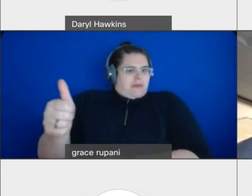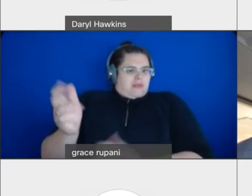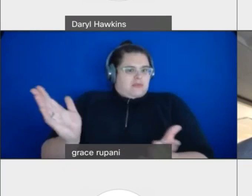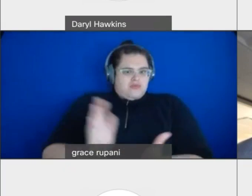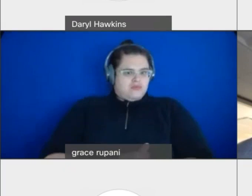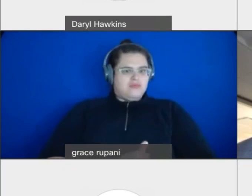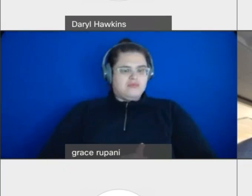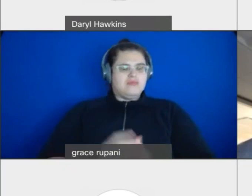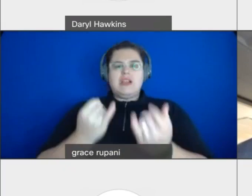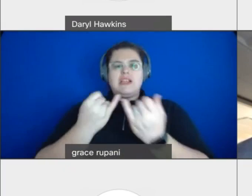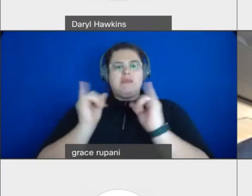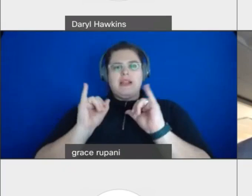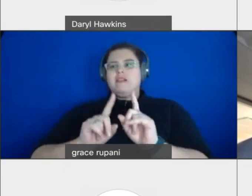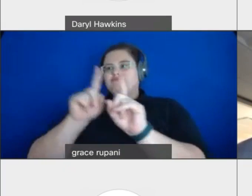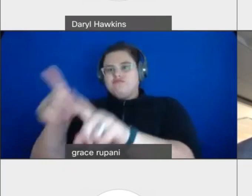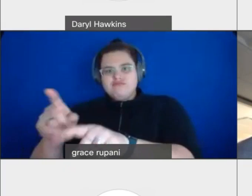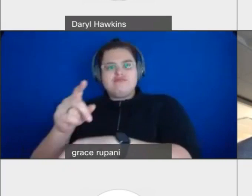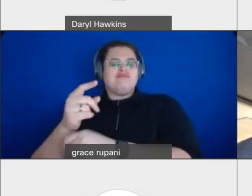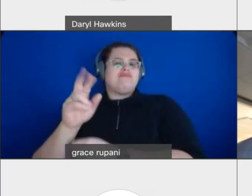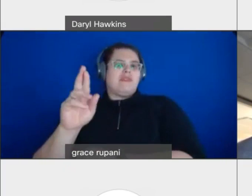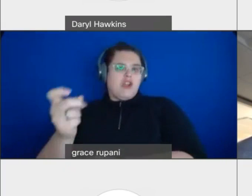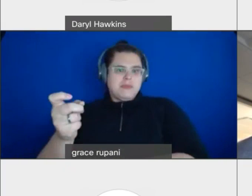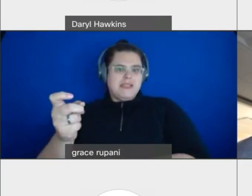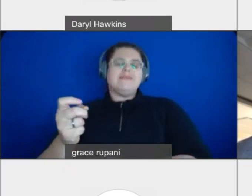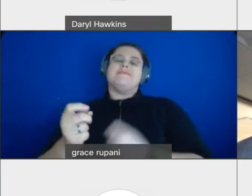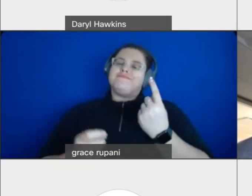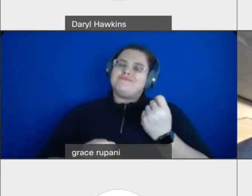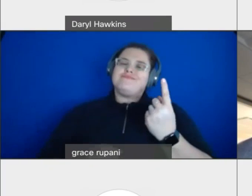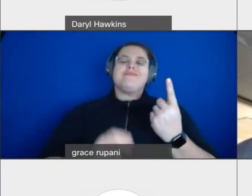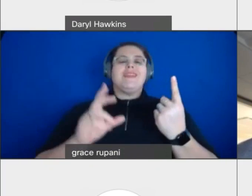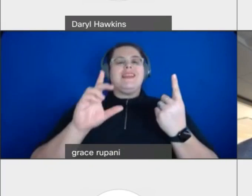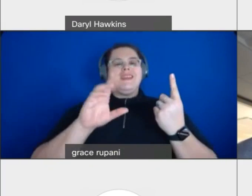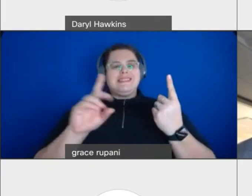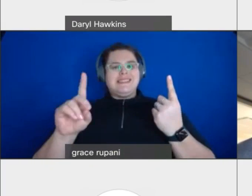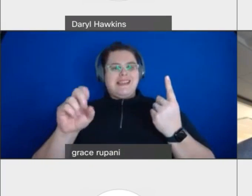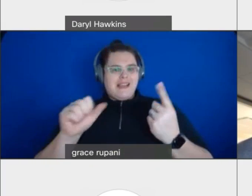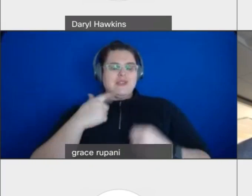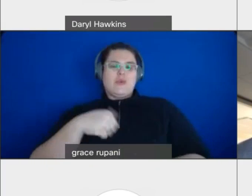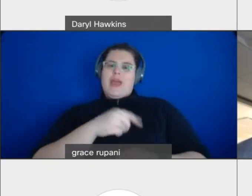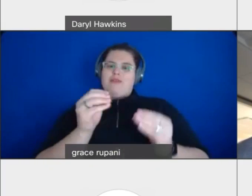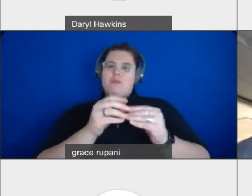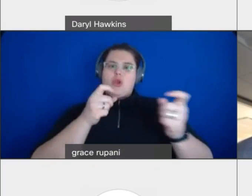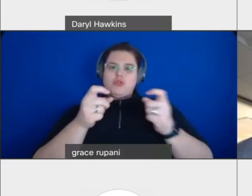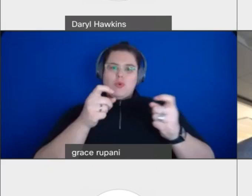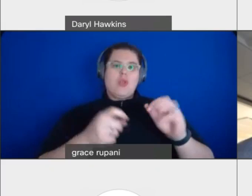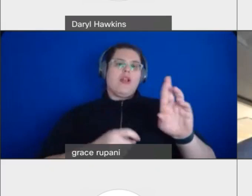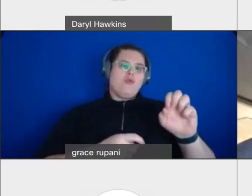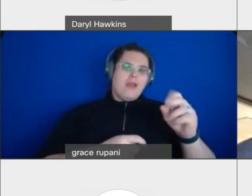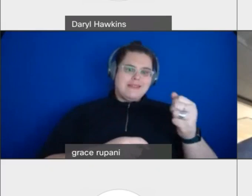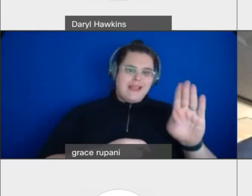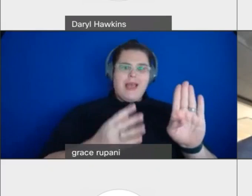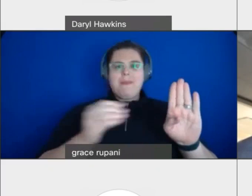have more control over the ICFs and the supported living and rest habs because we have providers who serve as informants